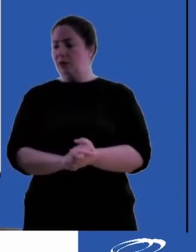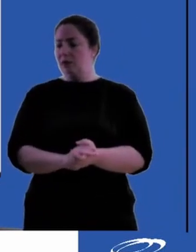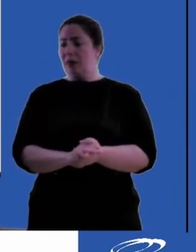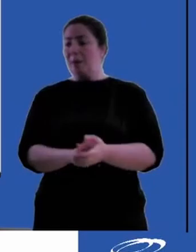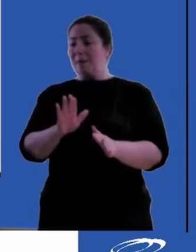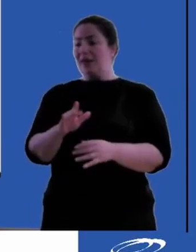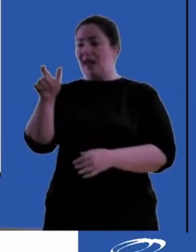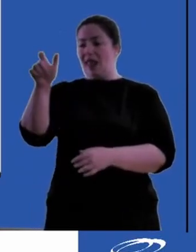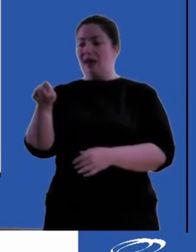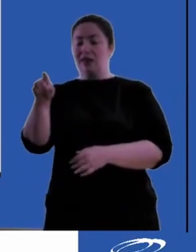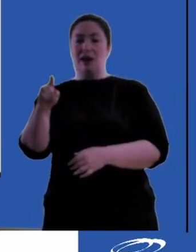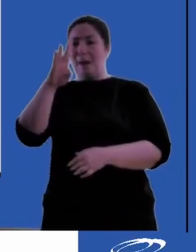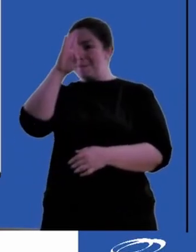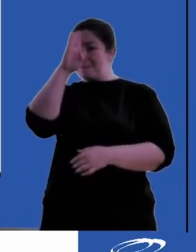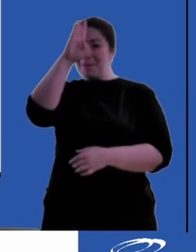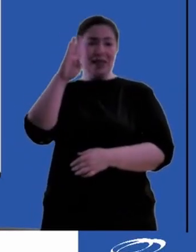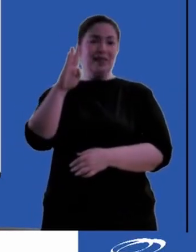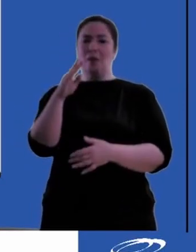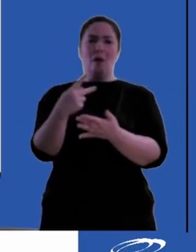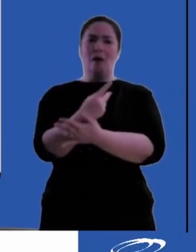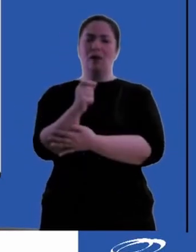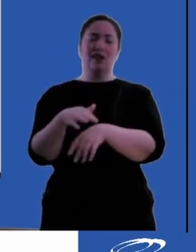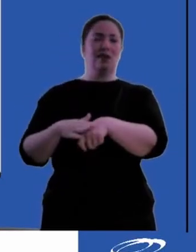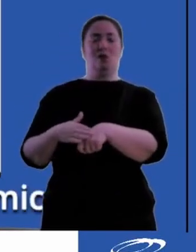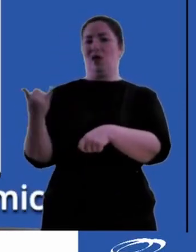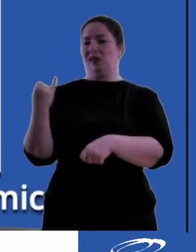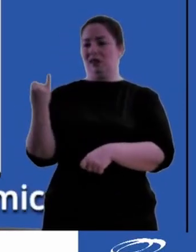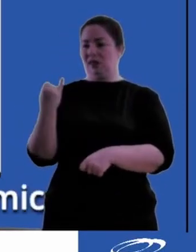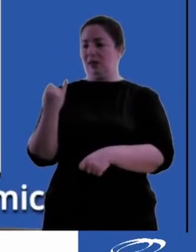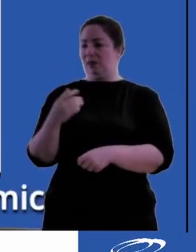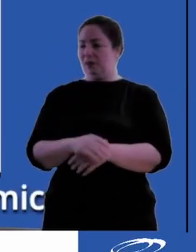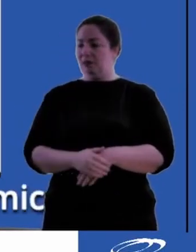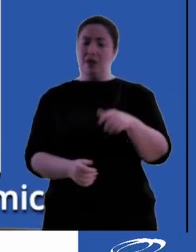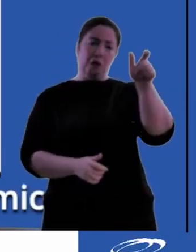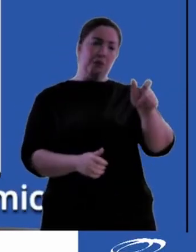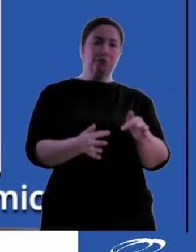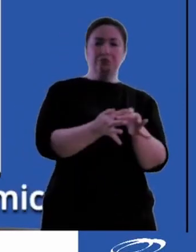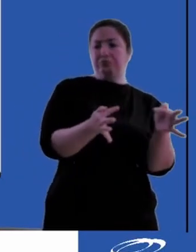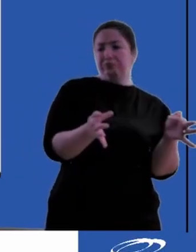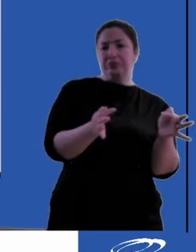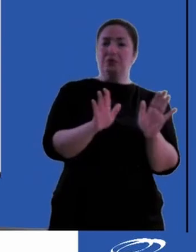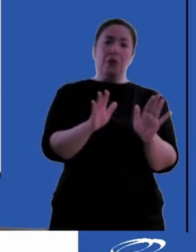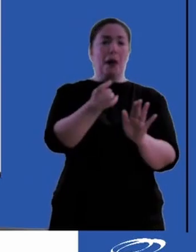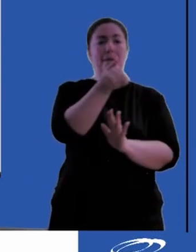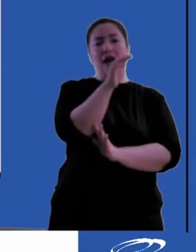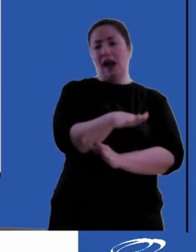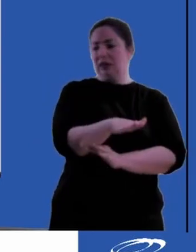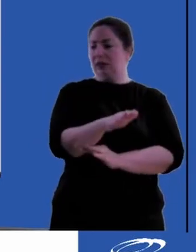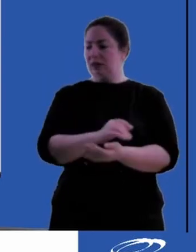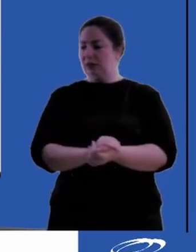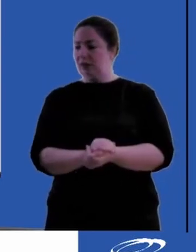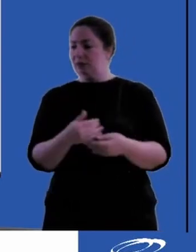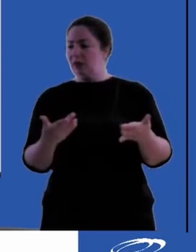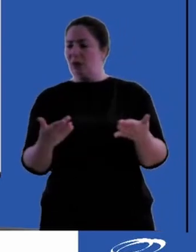infection, is still complicated, but a lot simpler than shotgun metagenomic sequencing approach. And so we then asked the